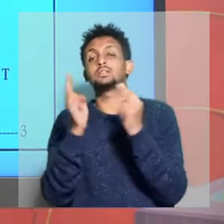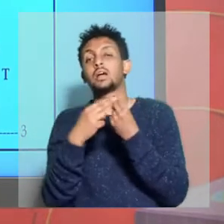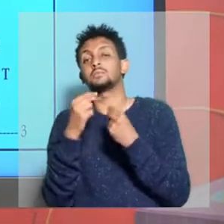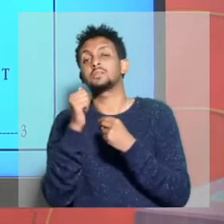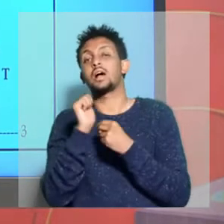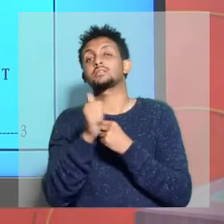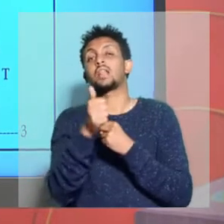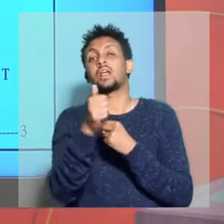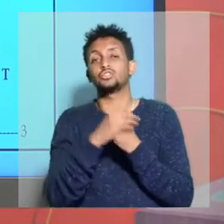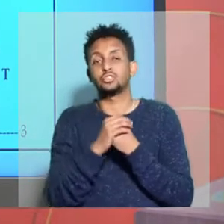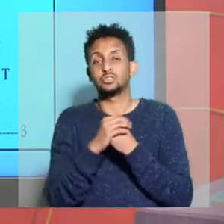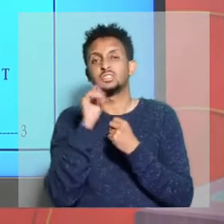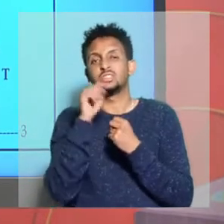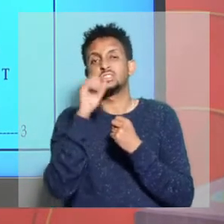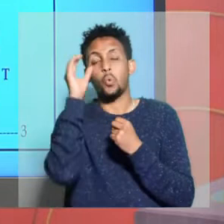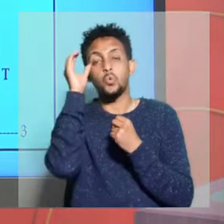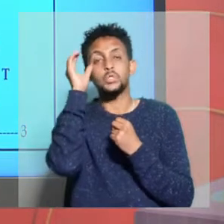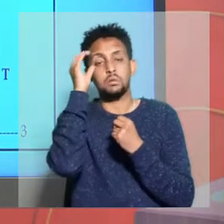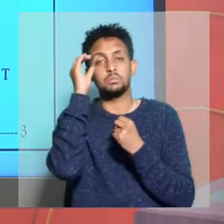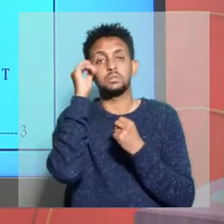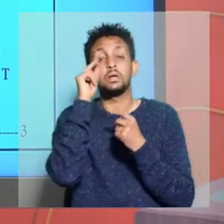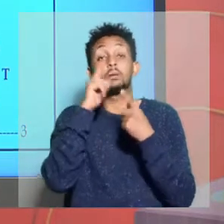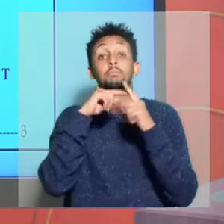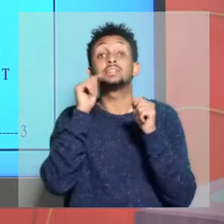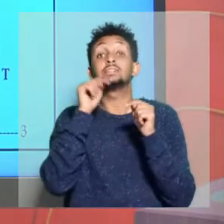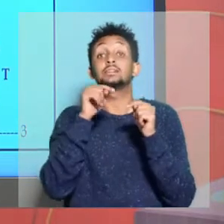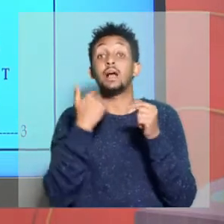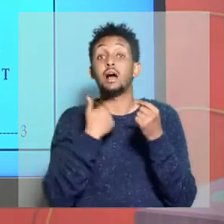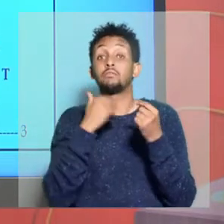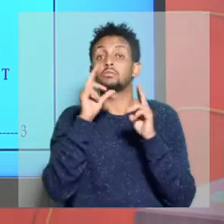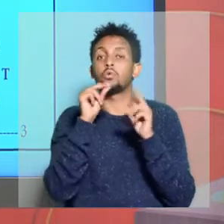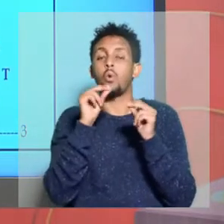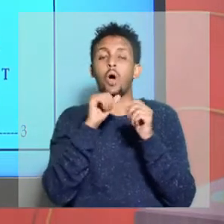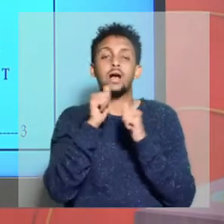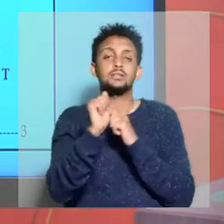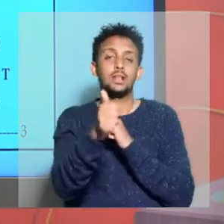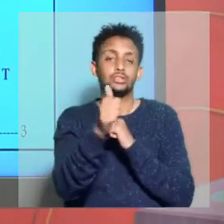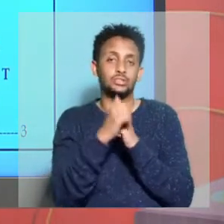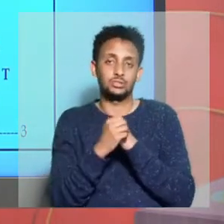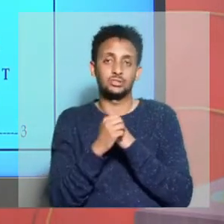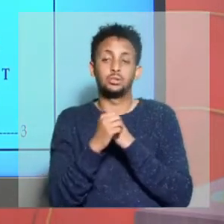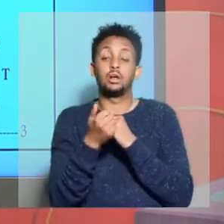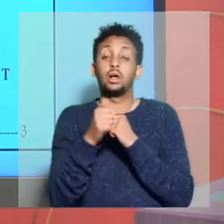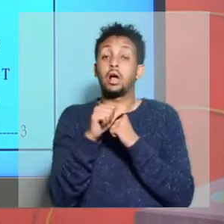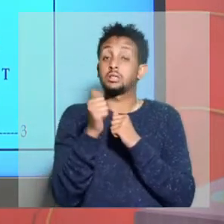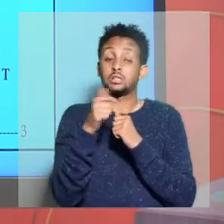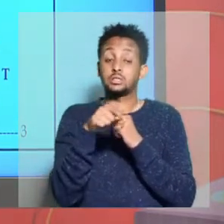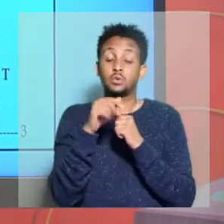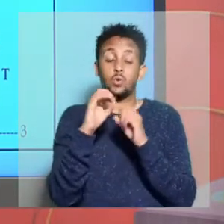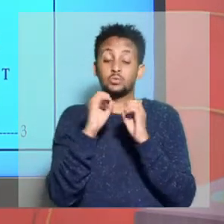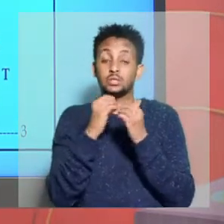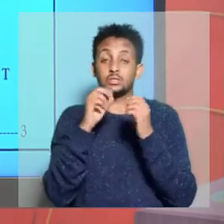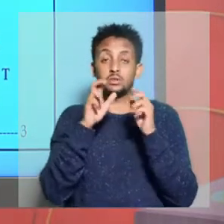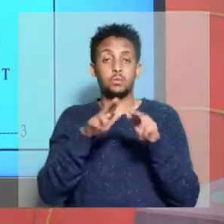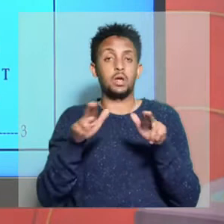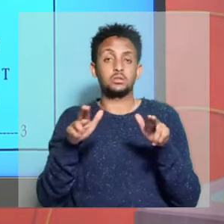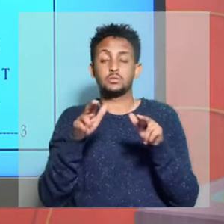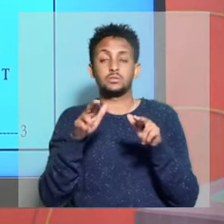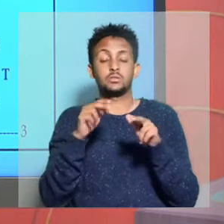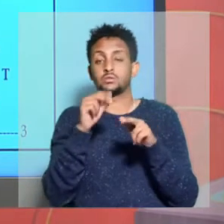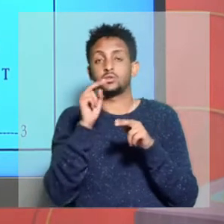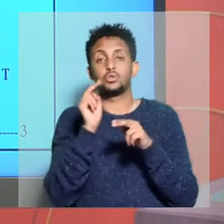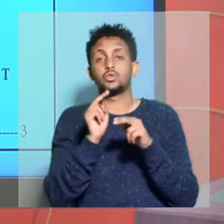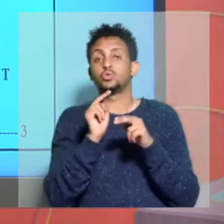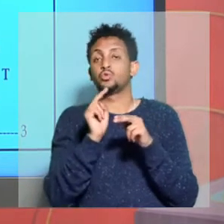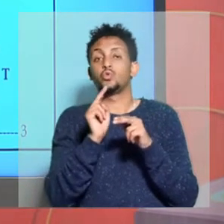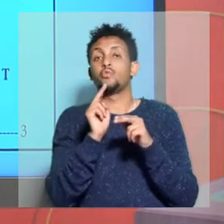acceleration. This was the concept. But here, we don't have acceleration. Either the object is at rest or the object is in a state of